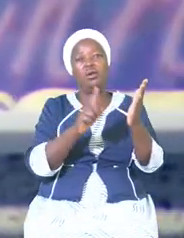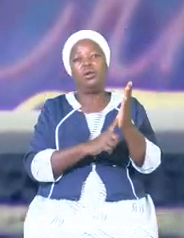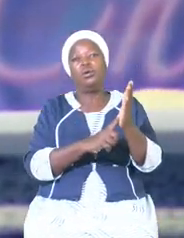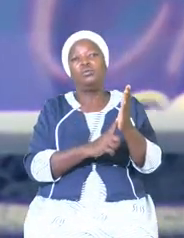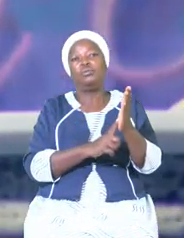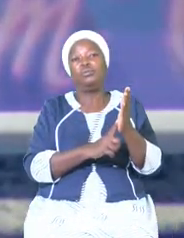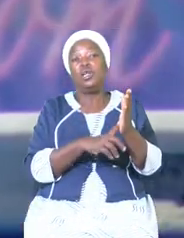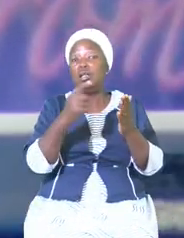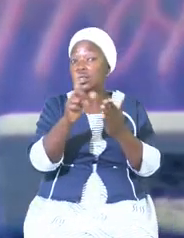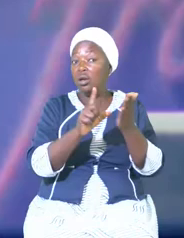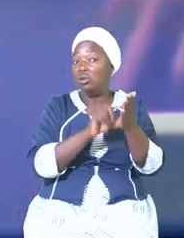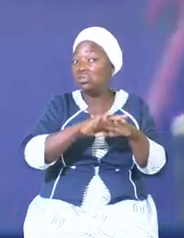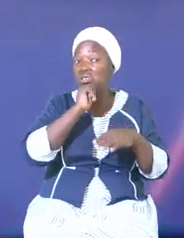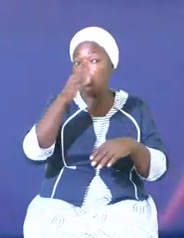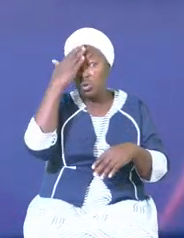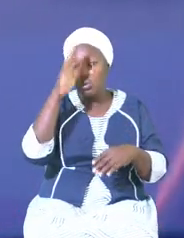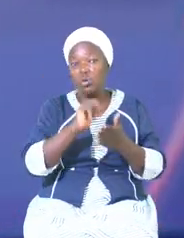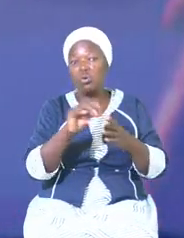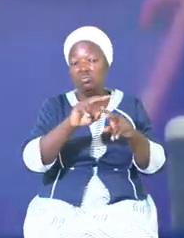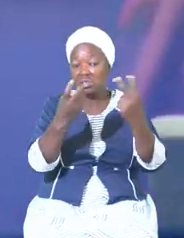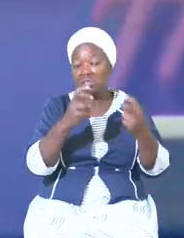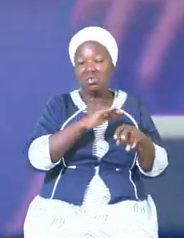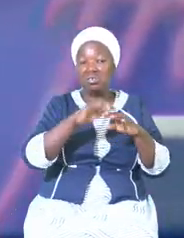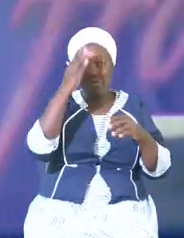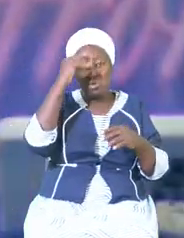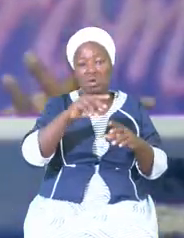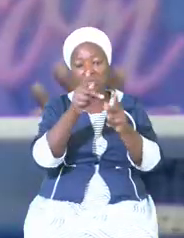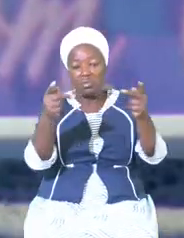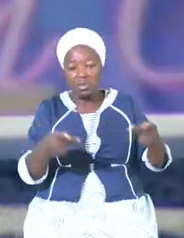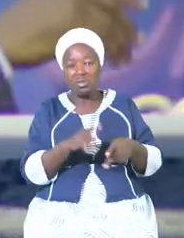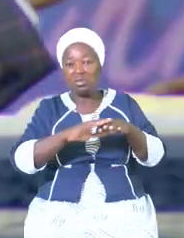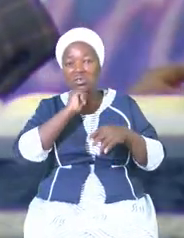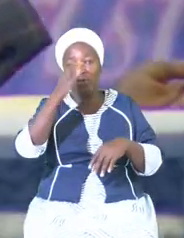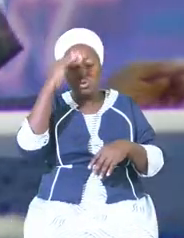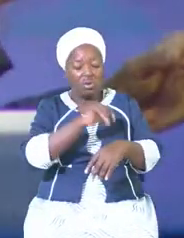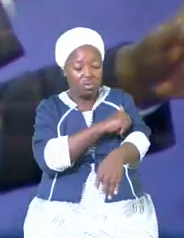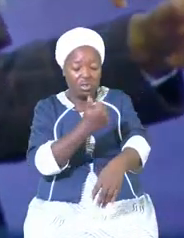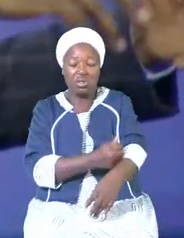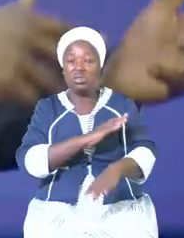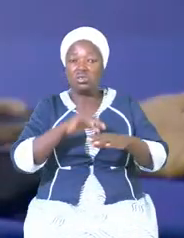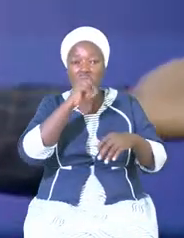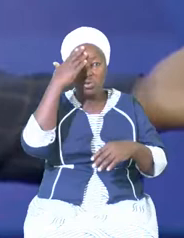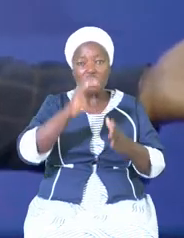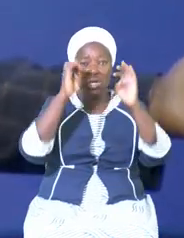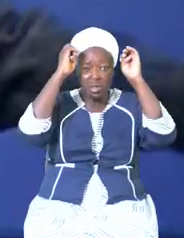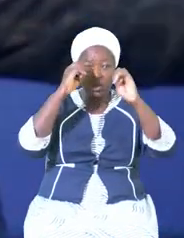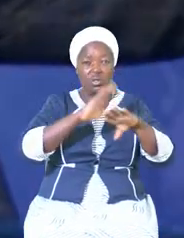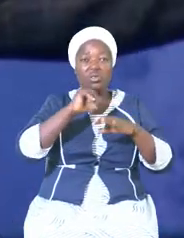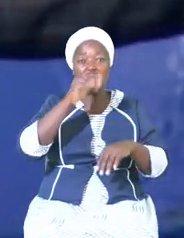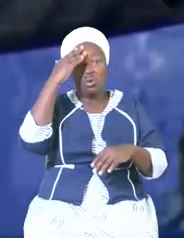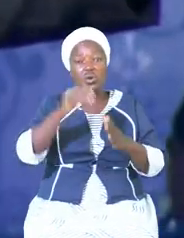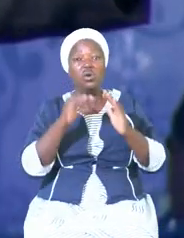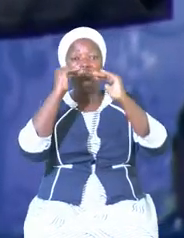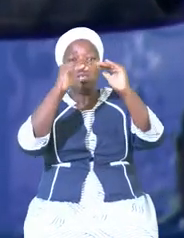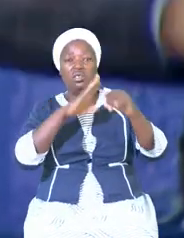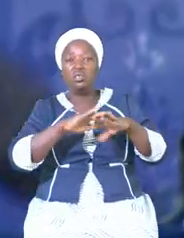your position, does not know your authority, does not know your education, does not know your stature, does not